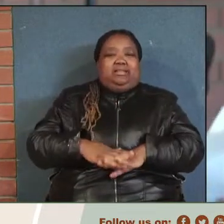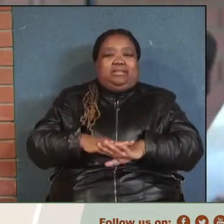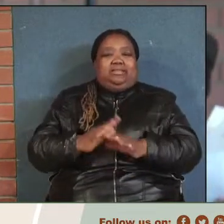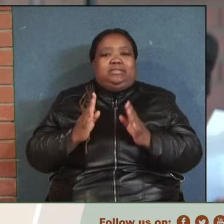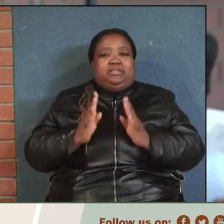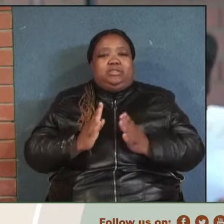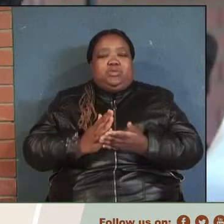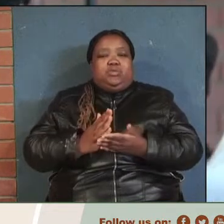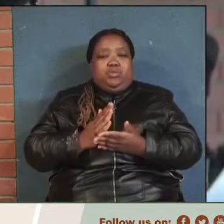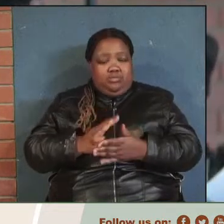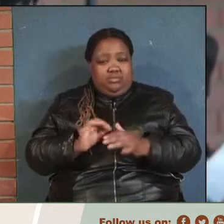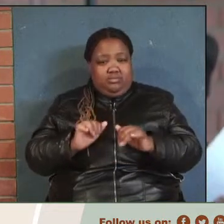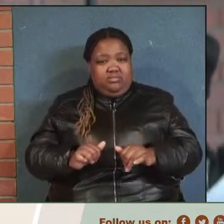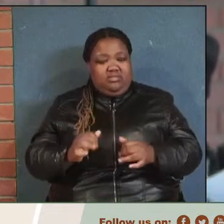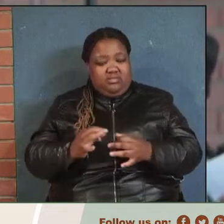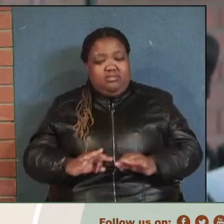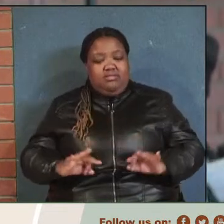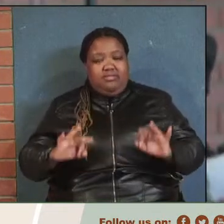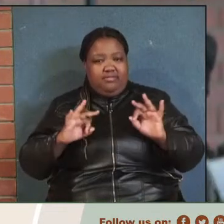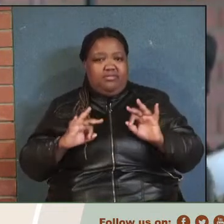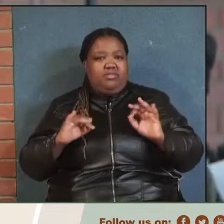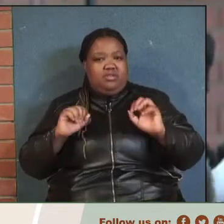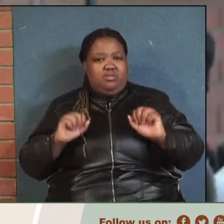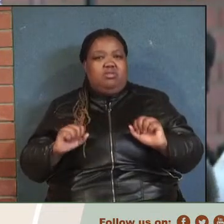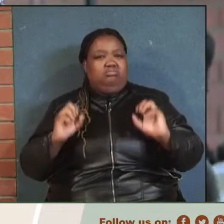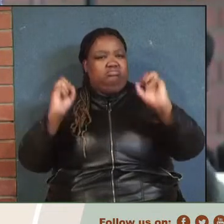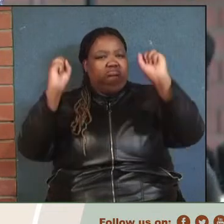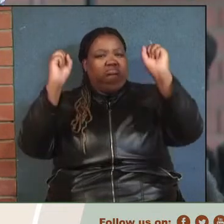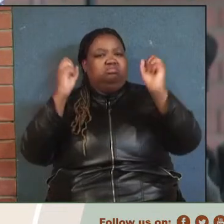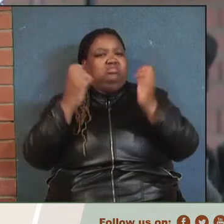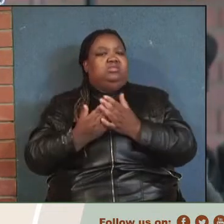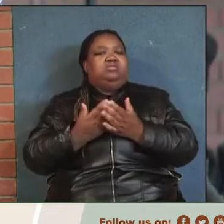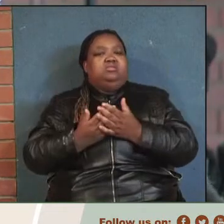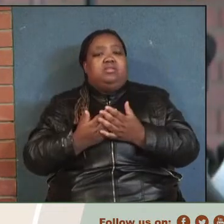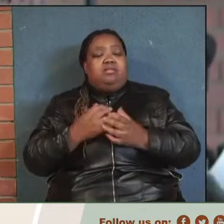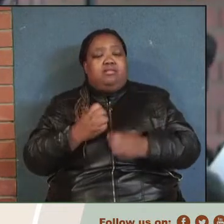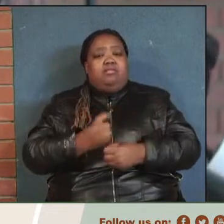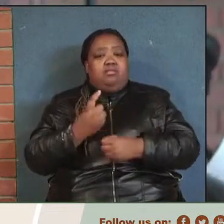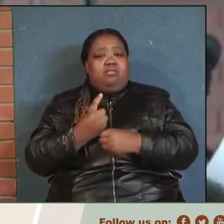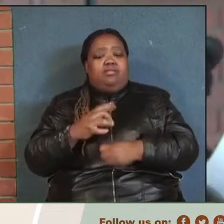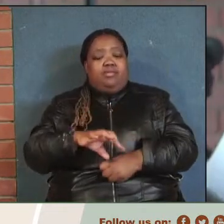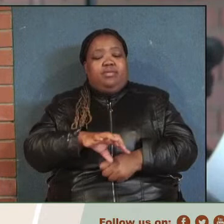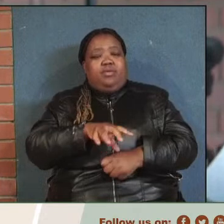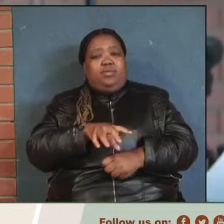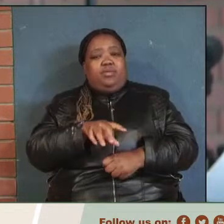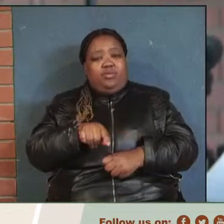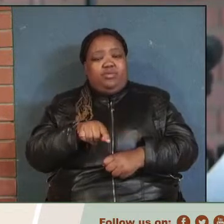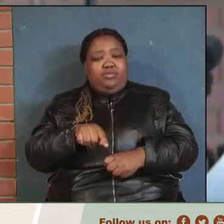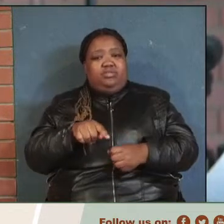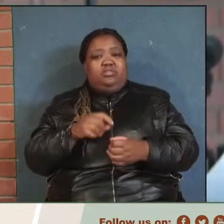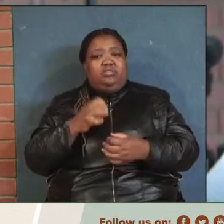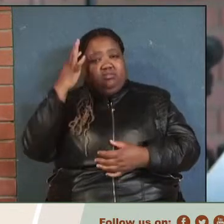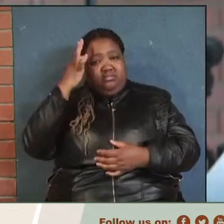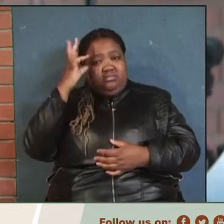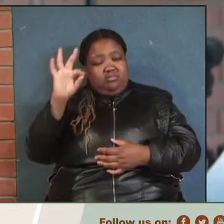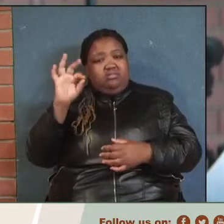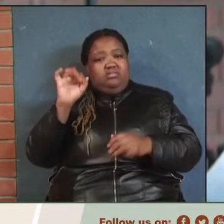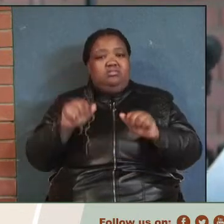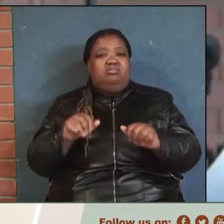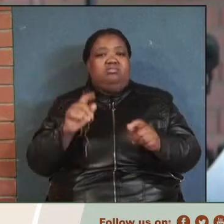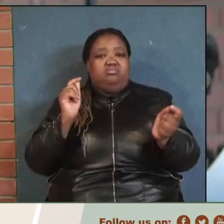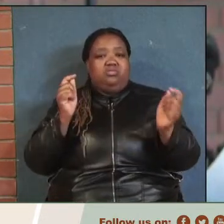their right to freedom and expression. The Gauteng provincial government adopted a 10-pillar program of radical